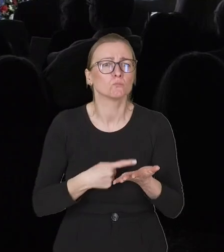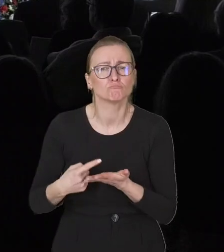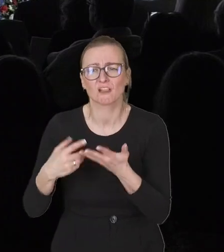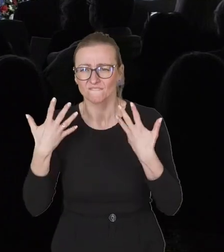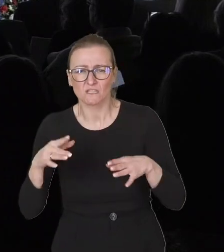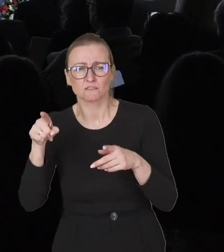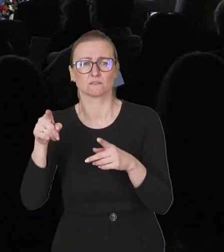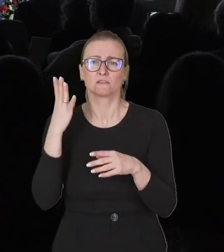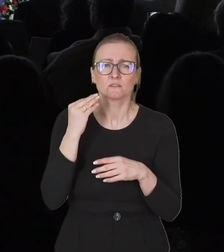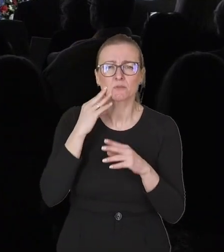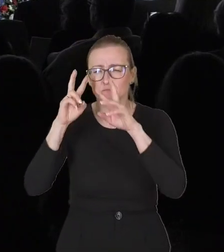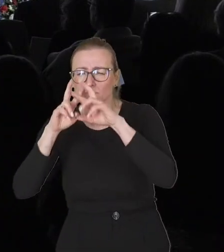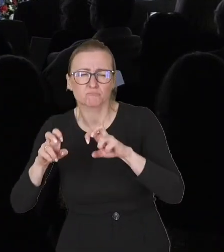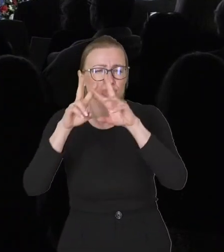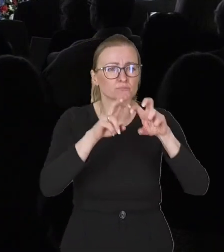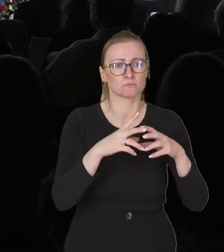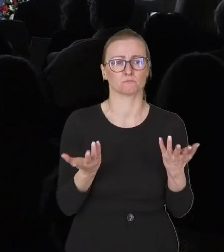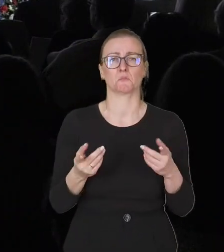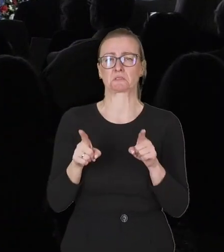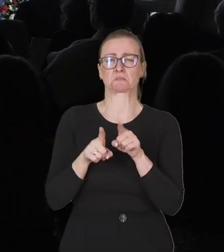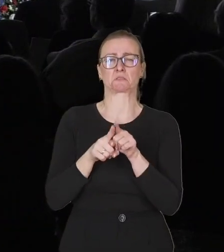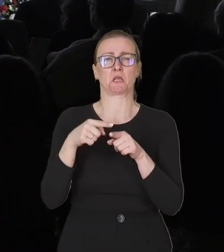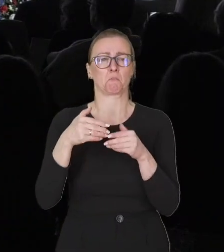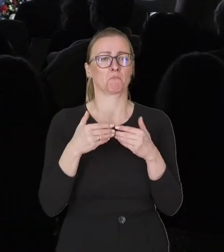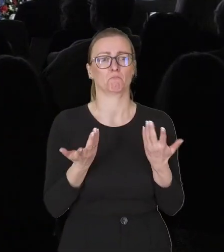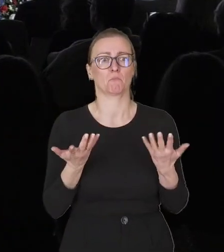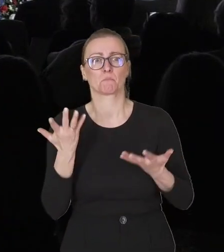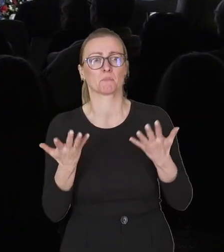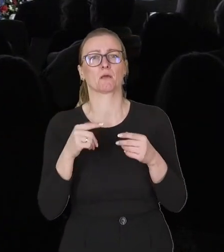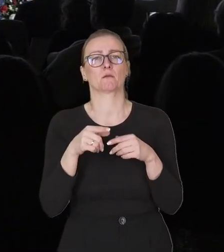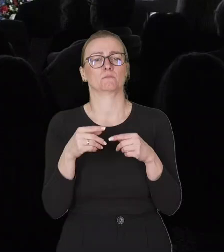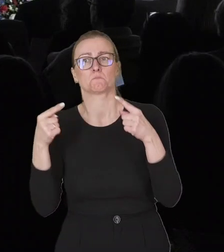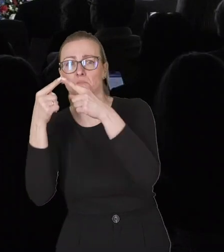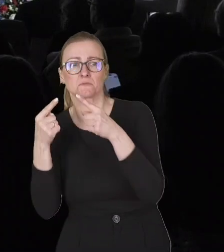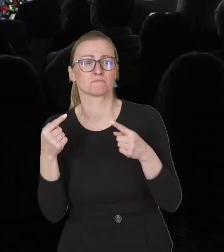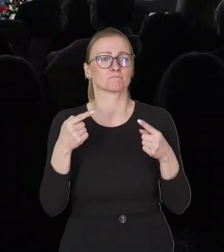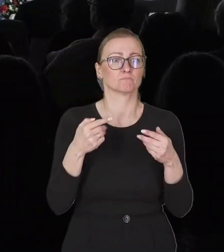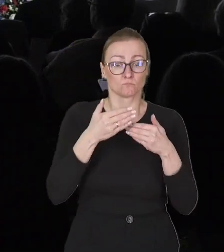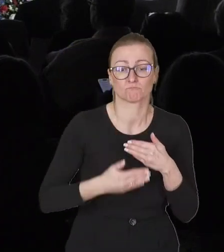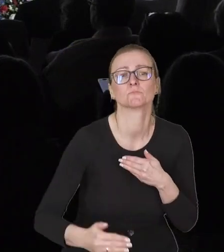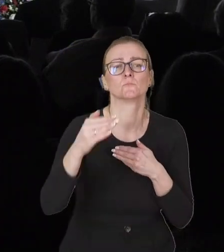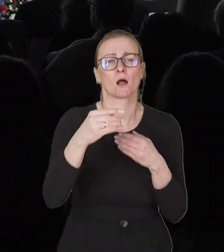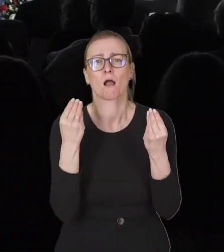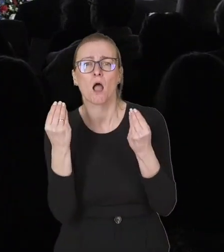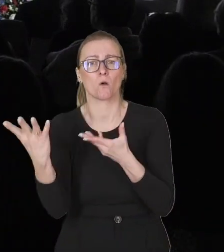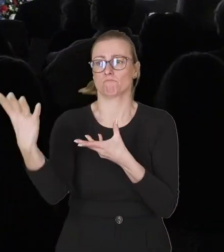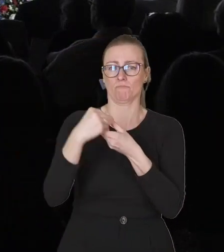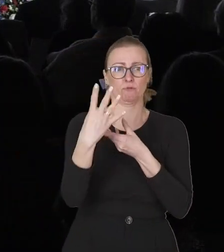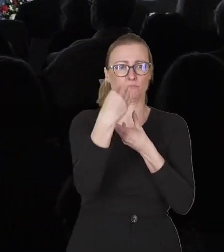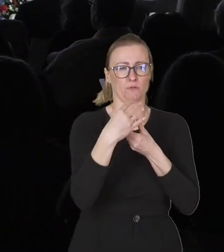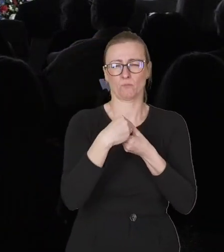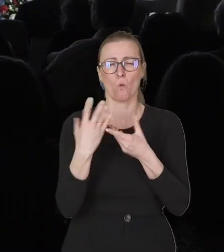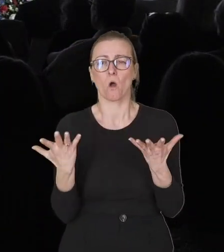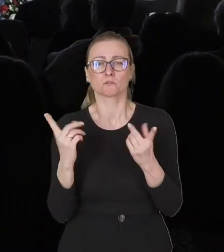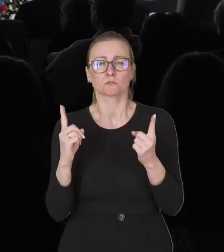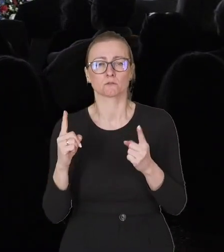sectoral national policies. This is important to understand what might be the costs of non-cohesion